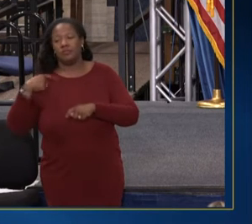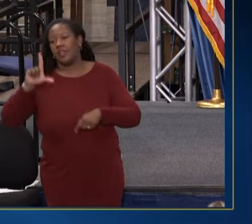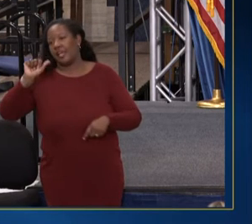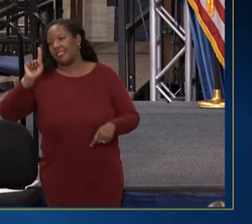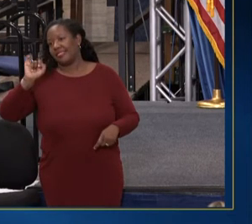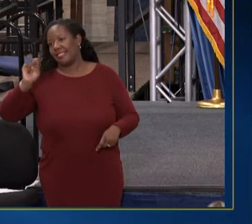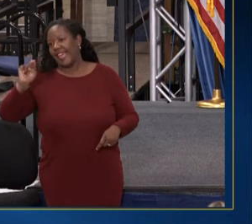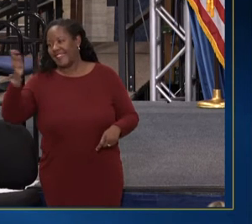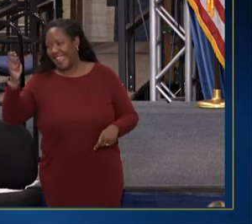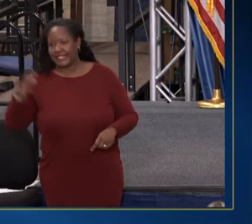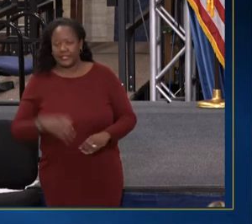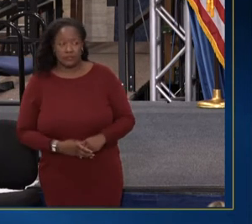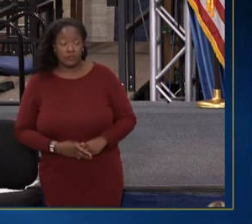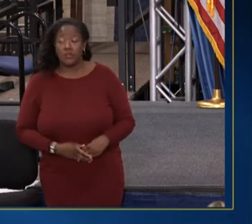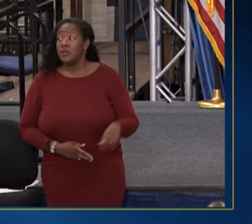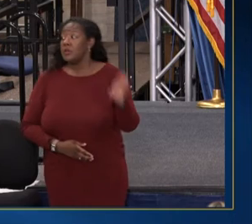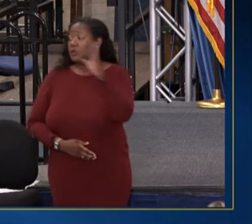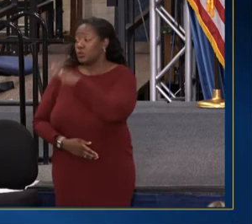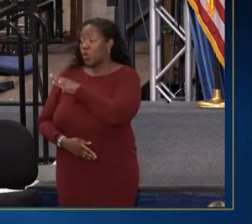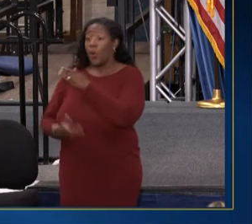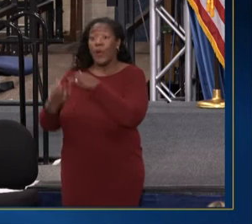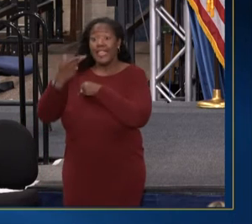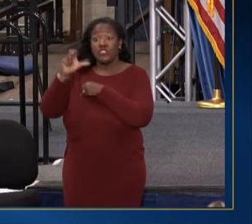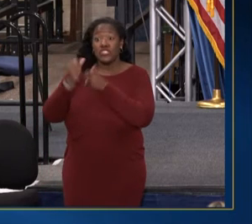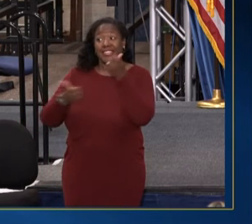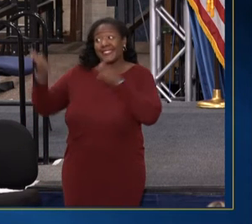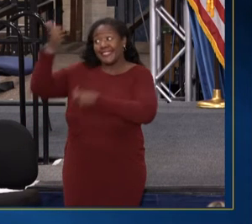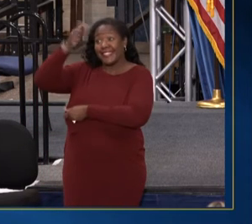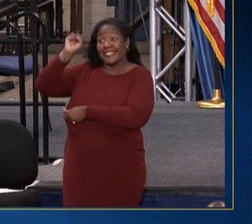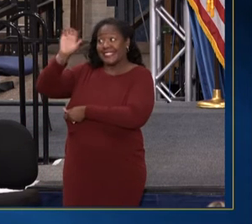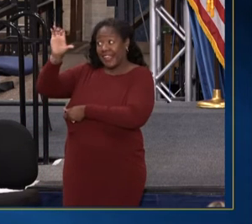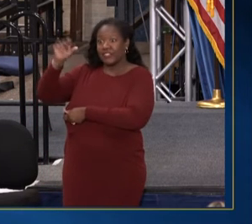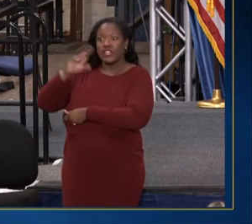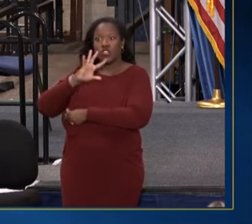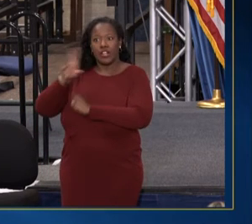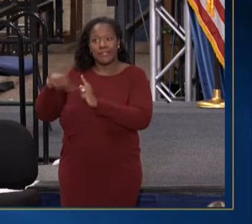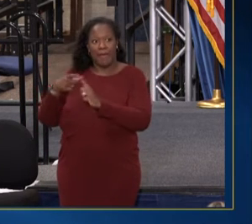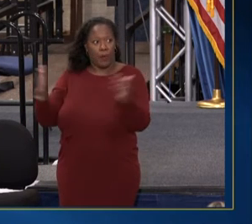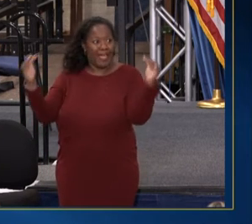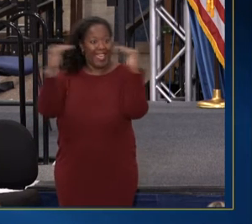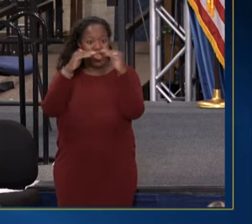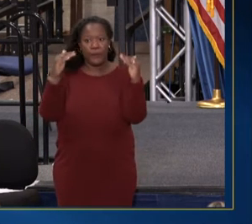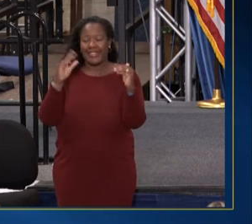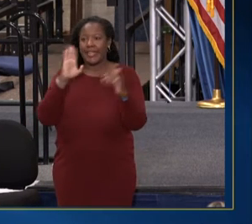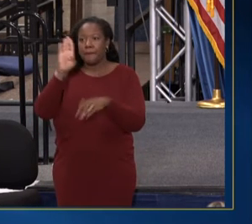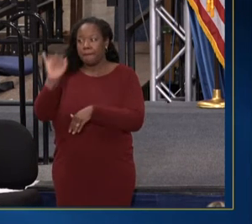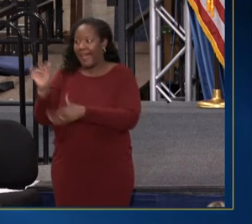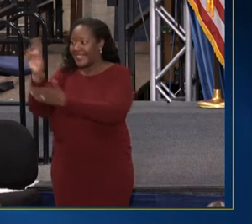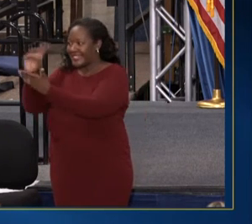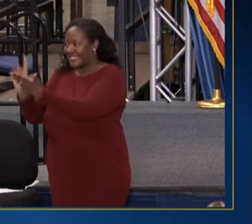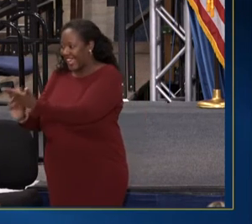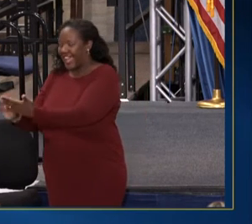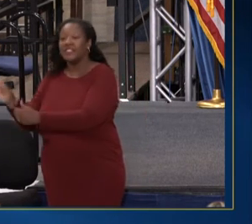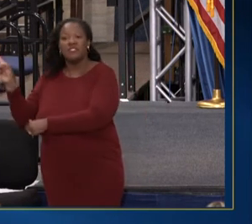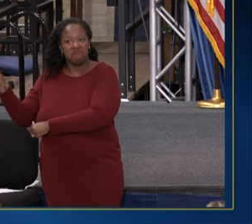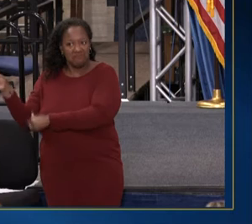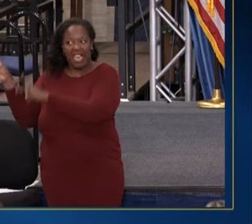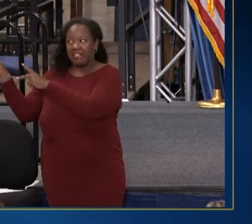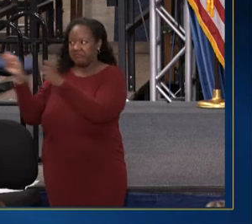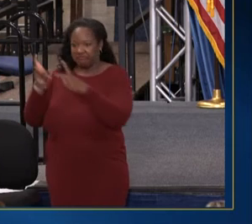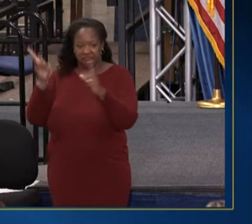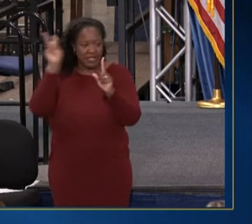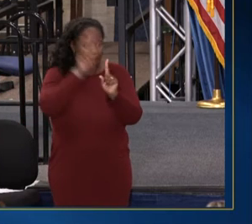to Secretary Becerra's important comment about really doing equity by design. And you will see what efforts were taken to really try to make